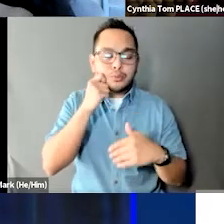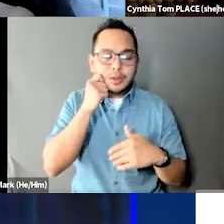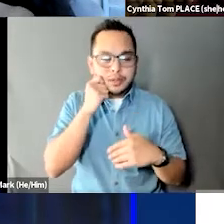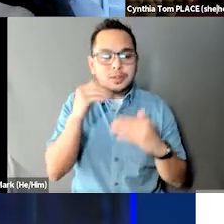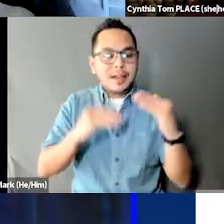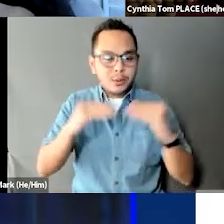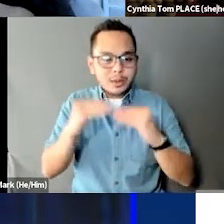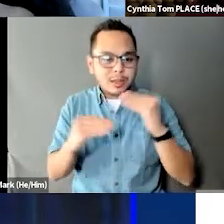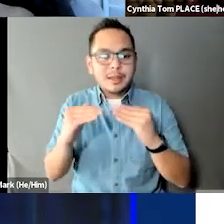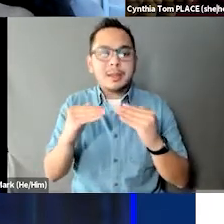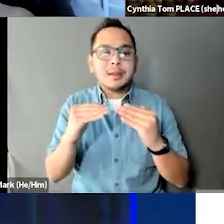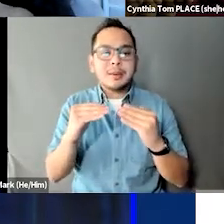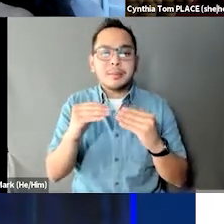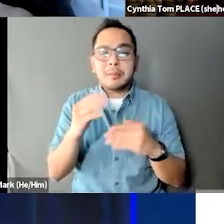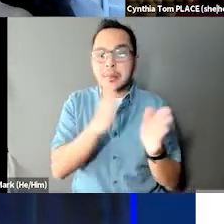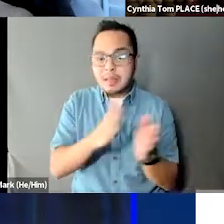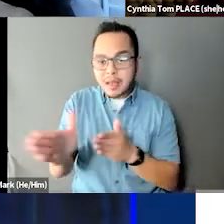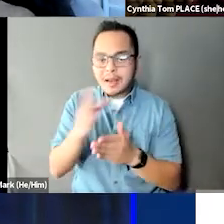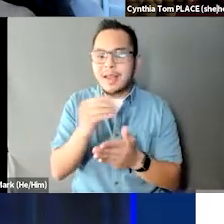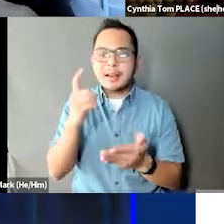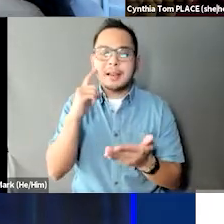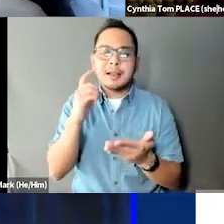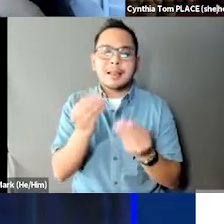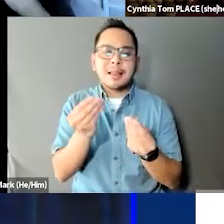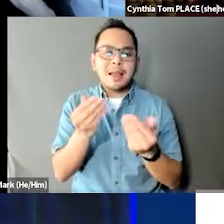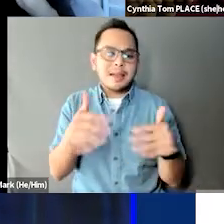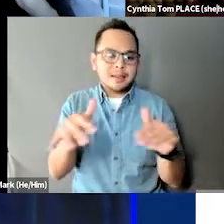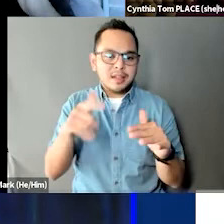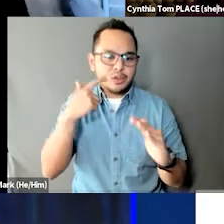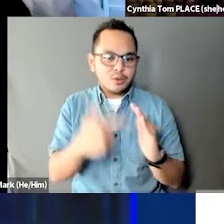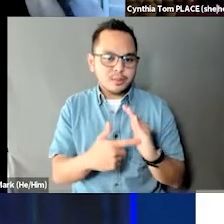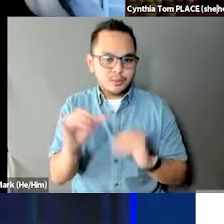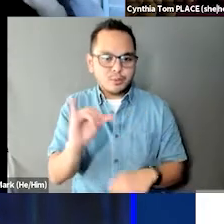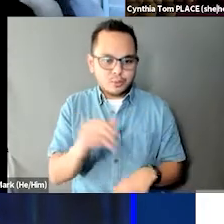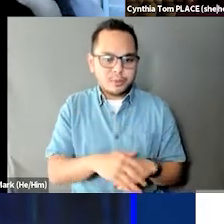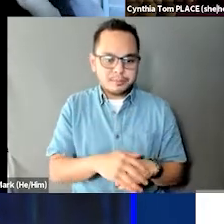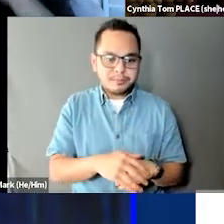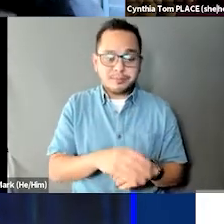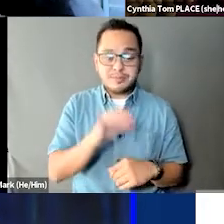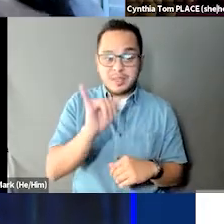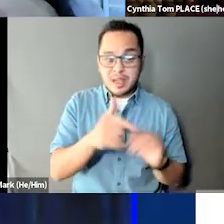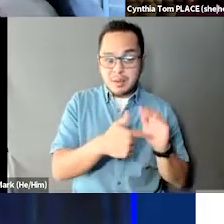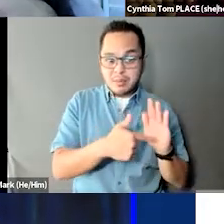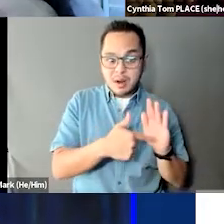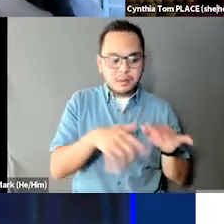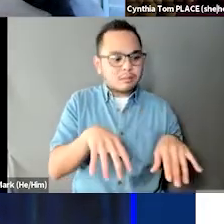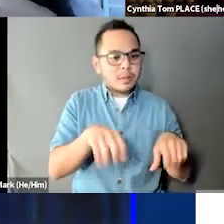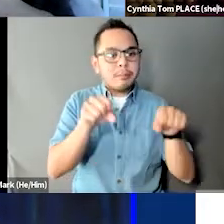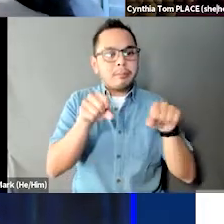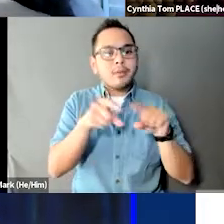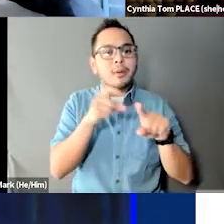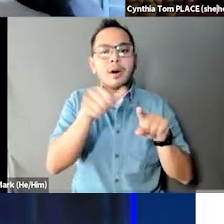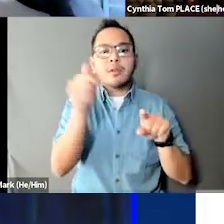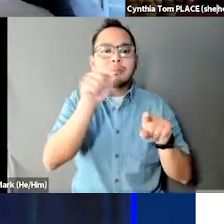a land acknowledgement. And and that model was soon adopted by many other